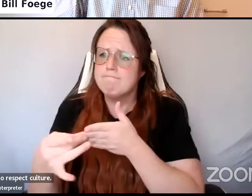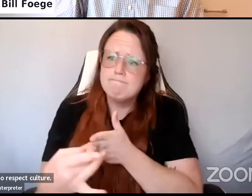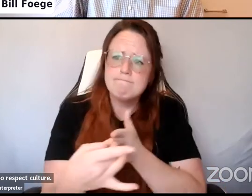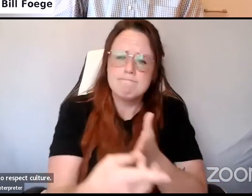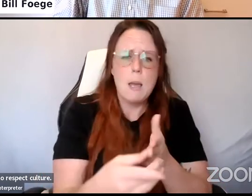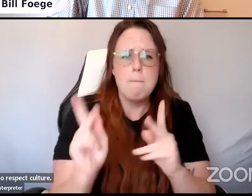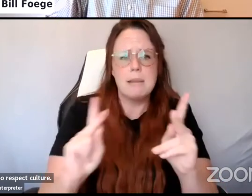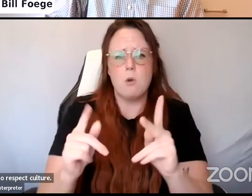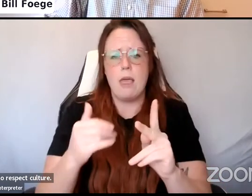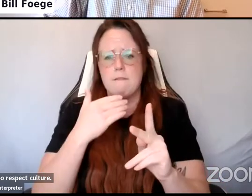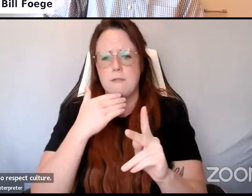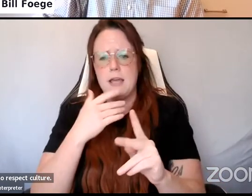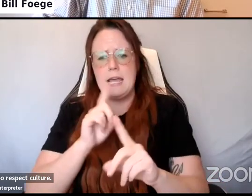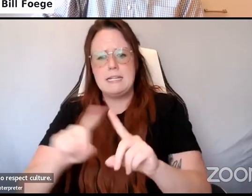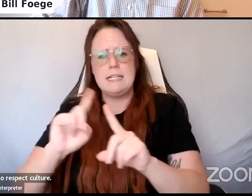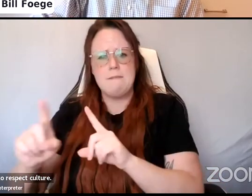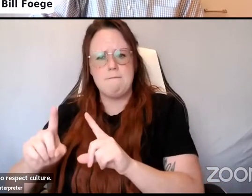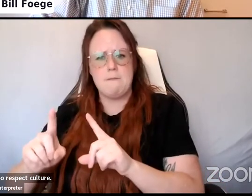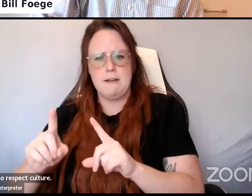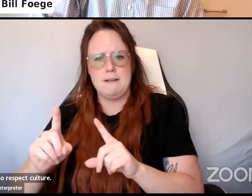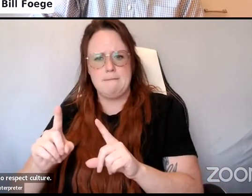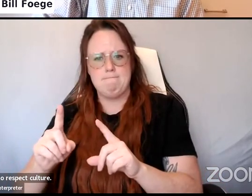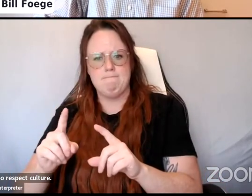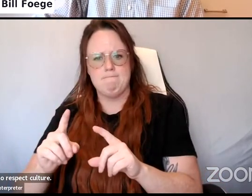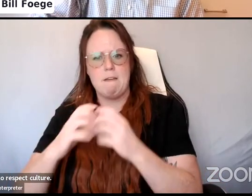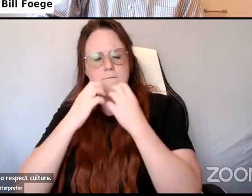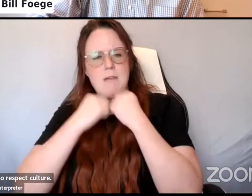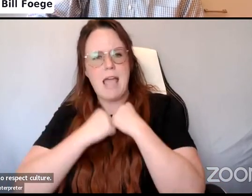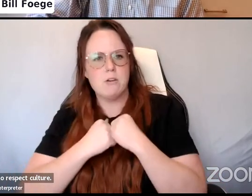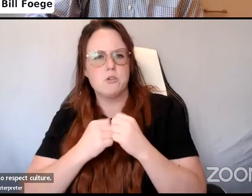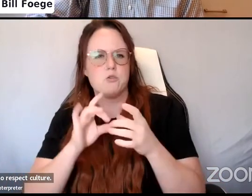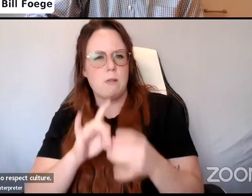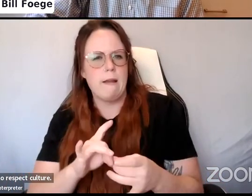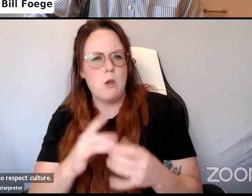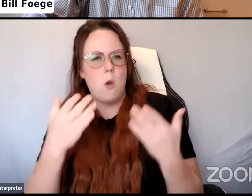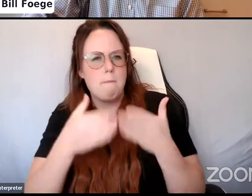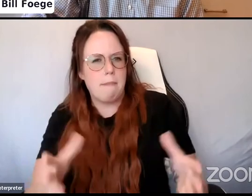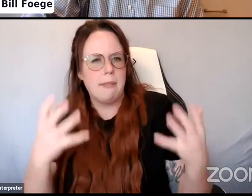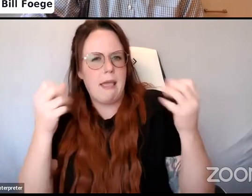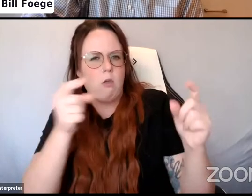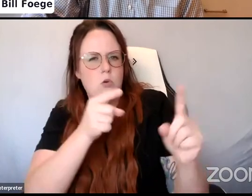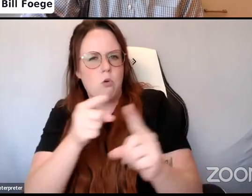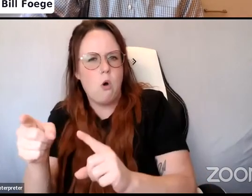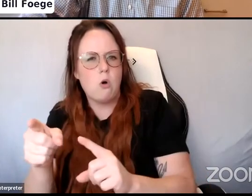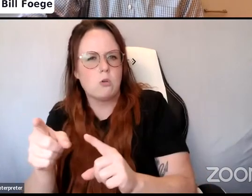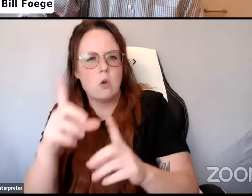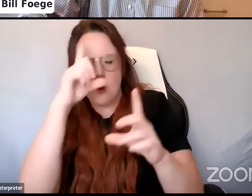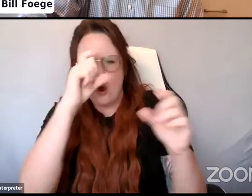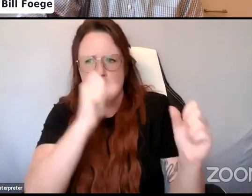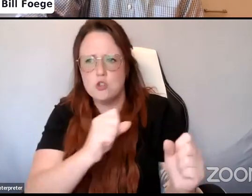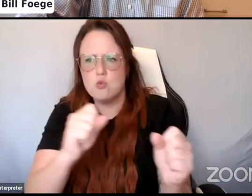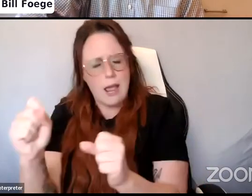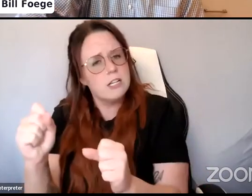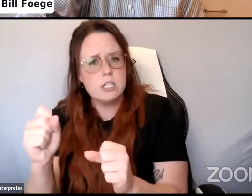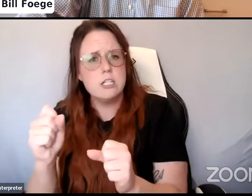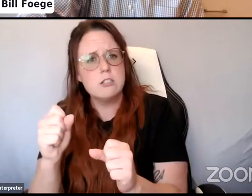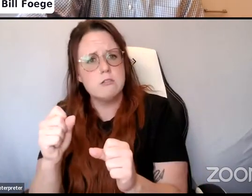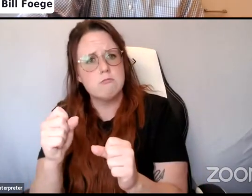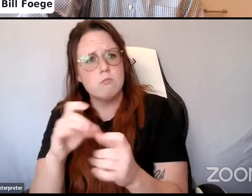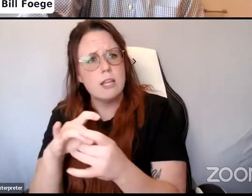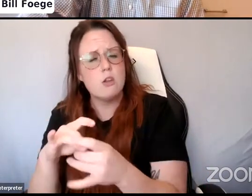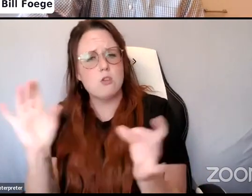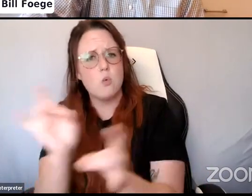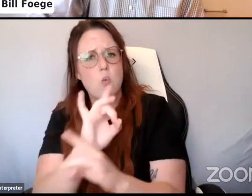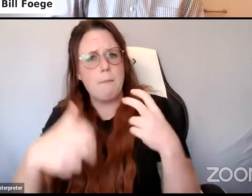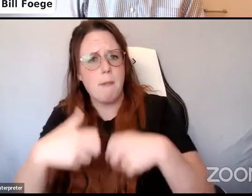values around some of the same public health goals or strategies when it comes to some of these Wicked problems whether that is